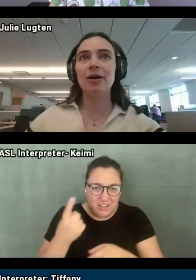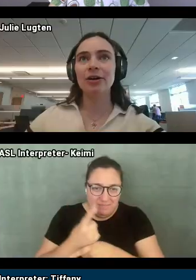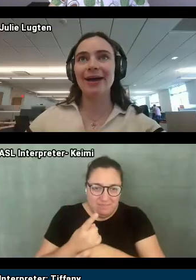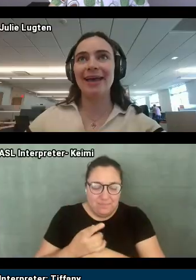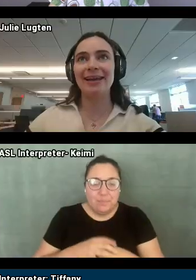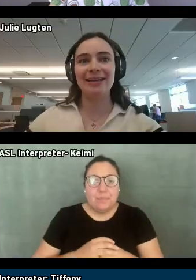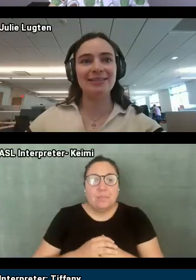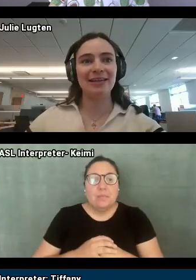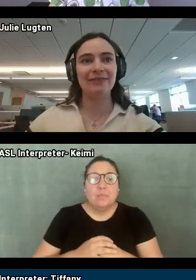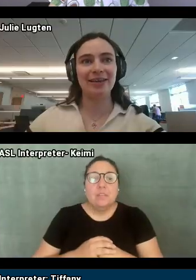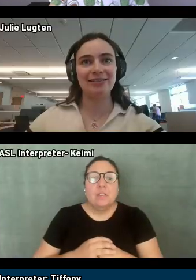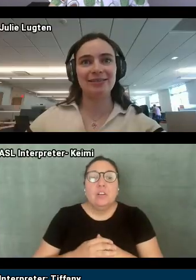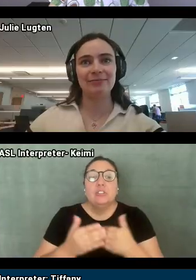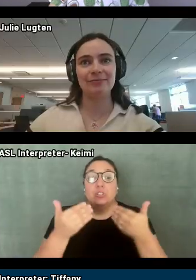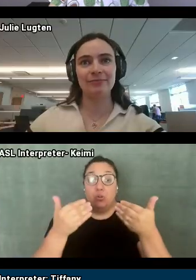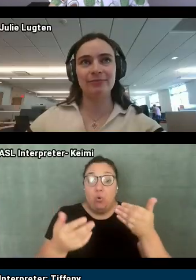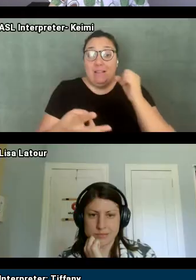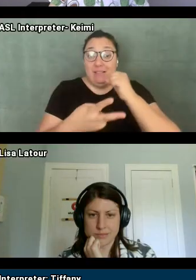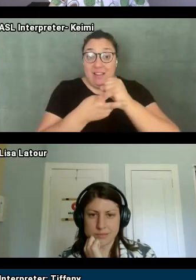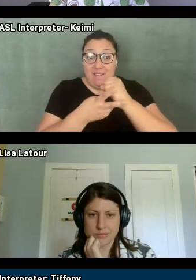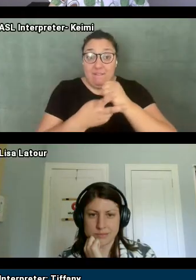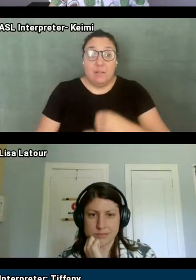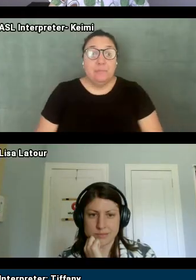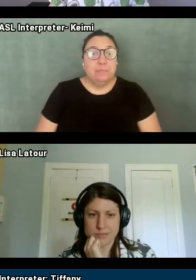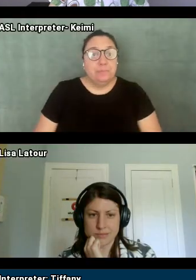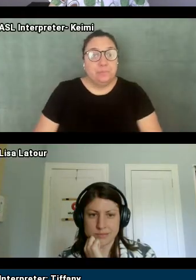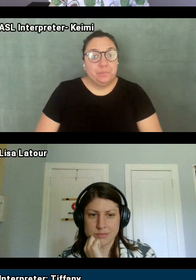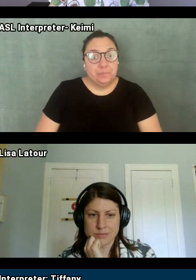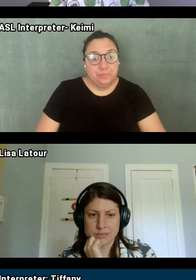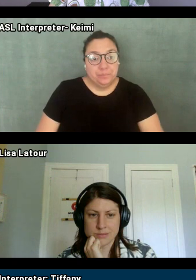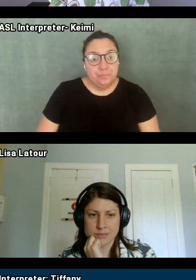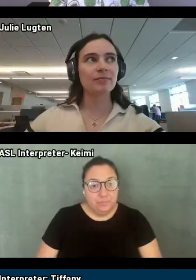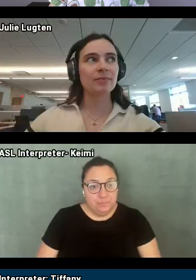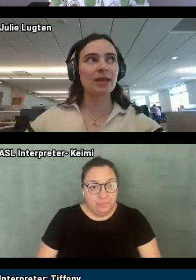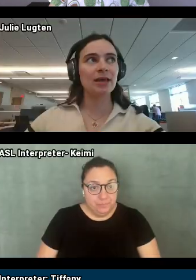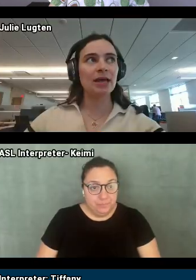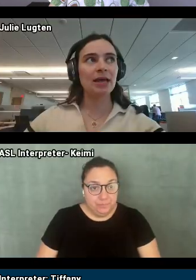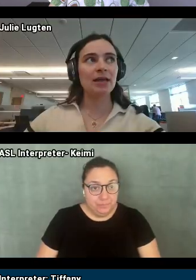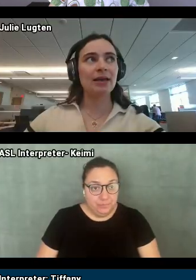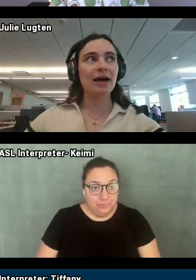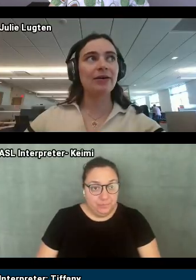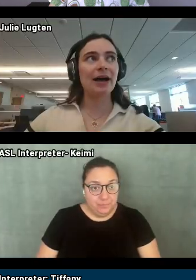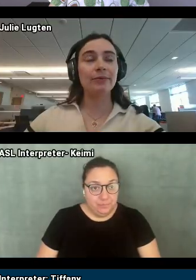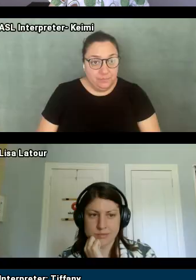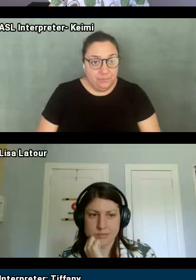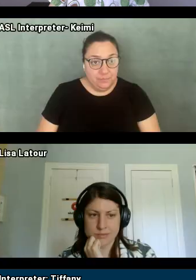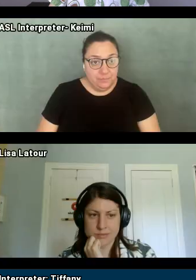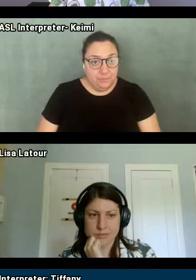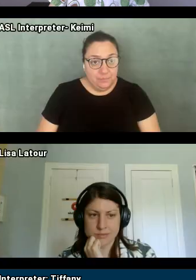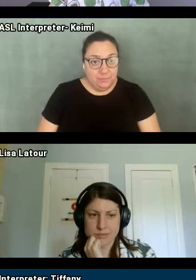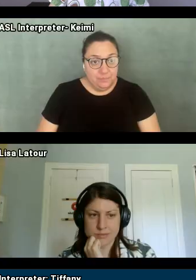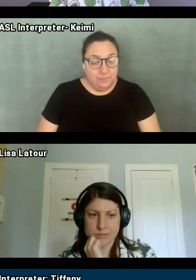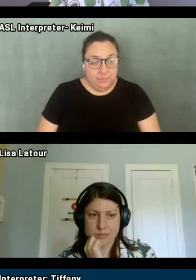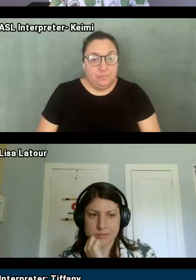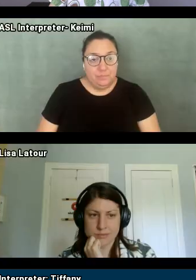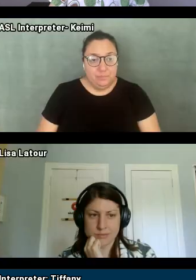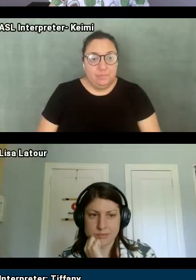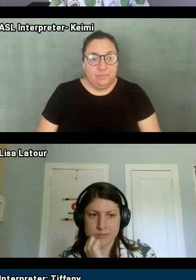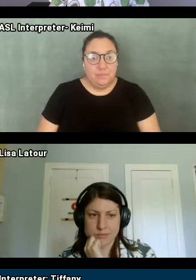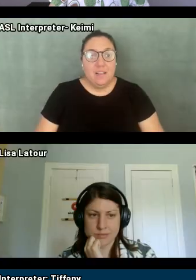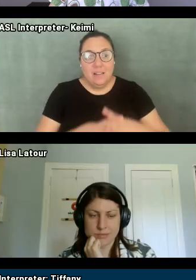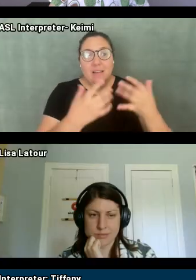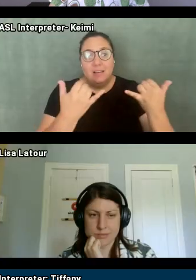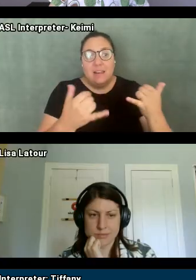So then I'll go ahead and save this. Now I will choose a contact